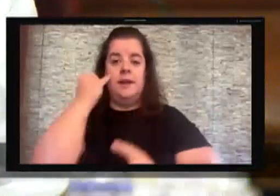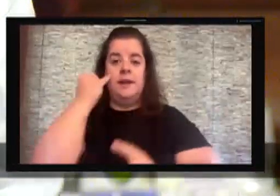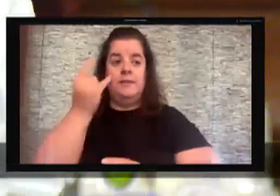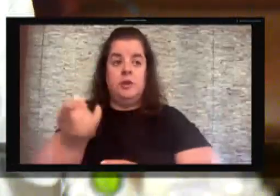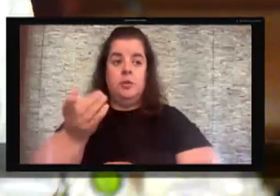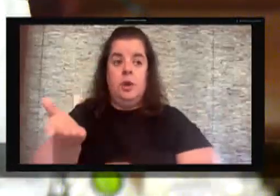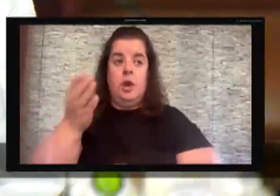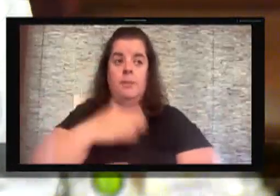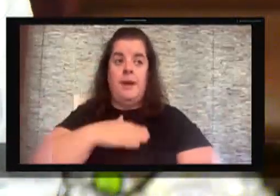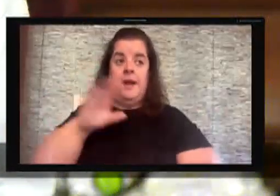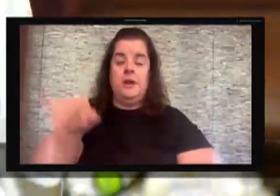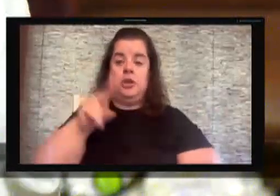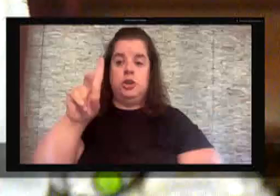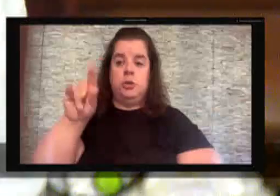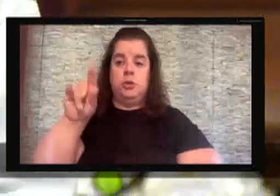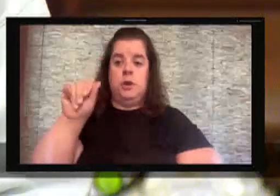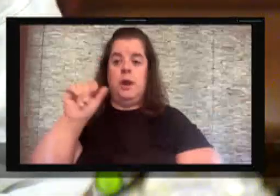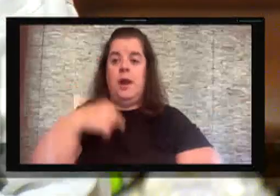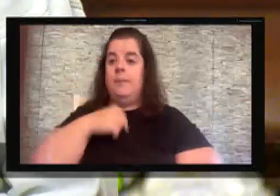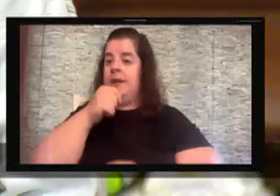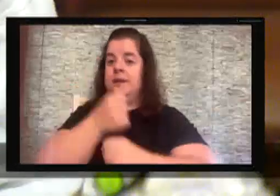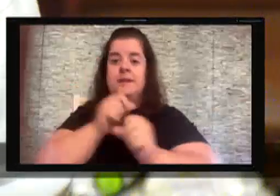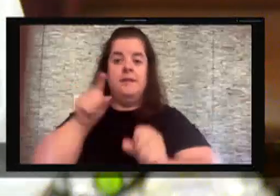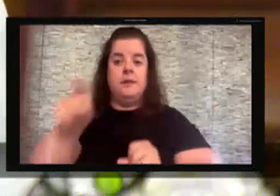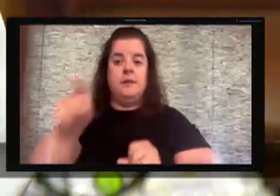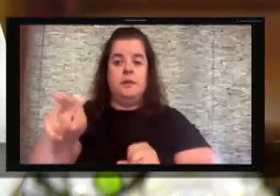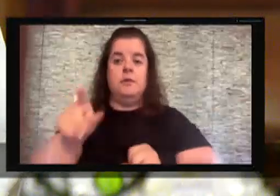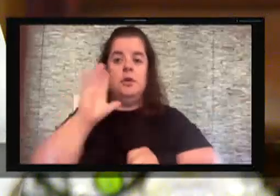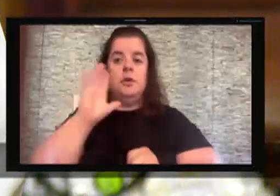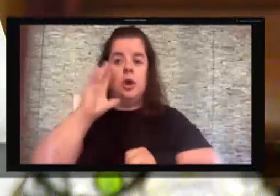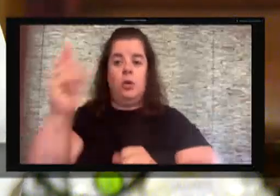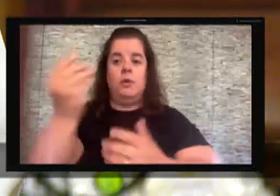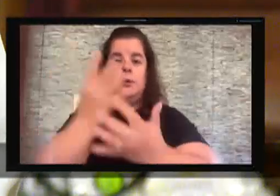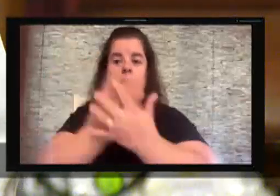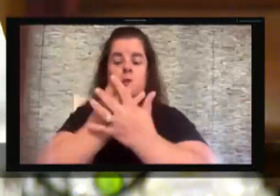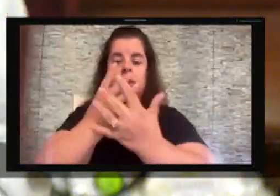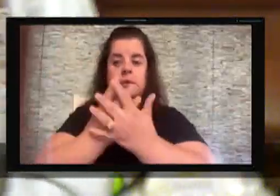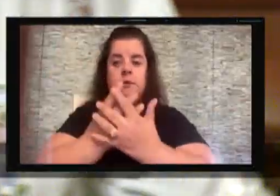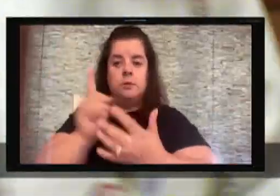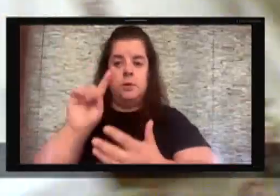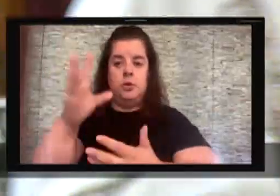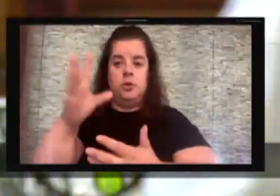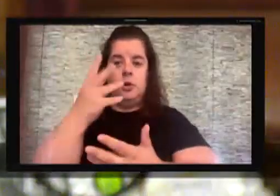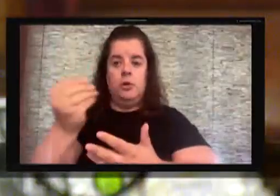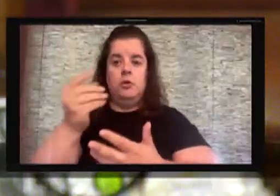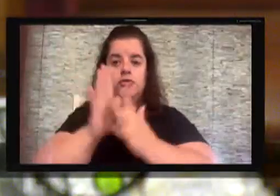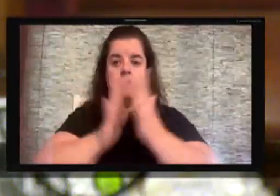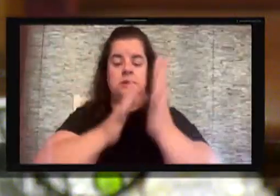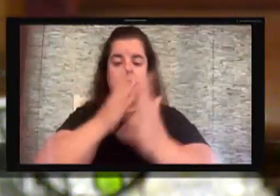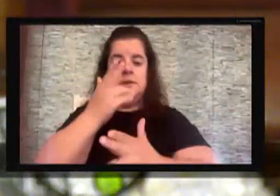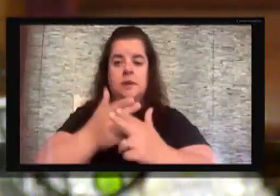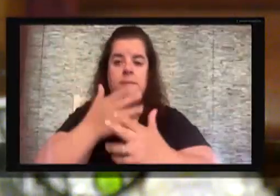not saving you. If you're going to prison, that's where you're going. In Jesus' name, thank you.